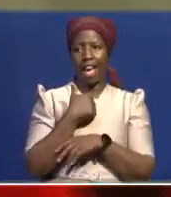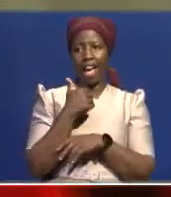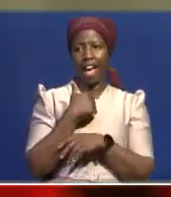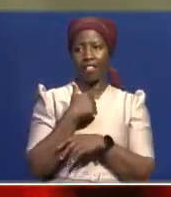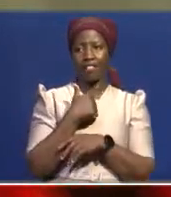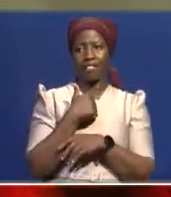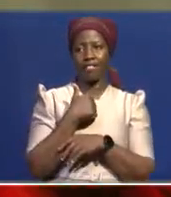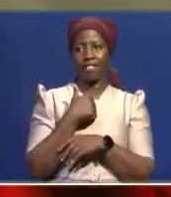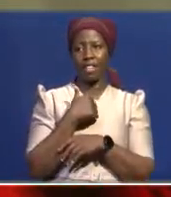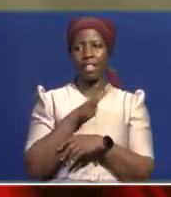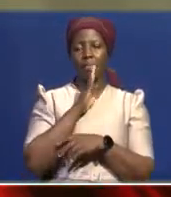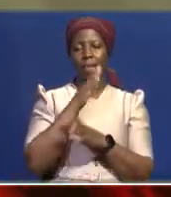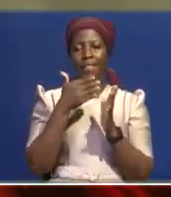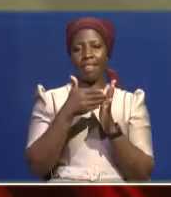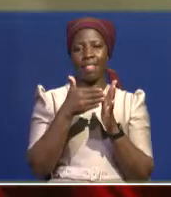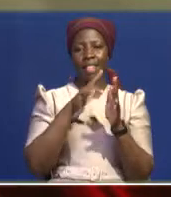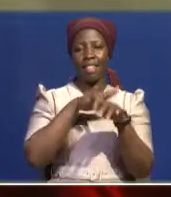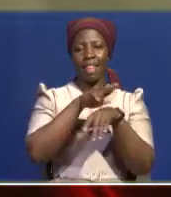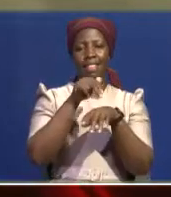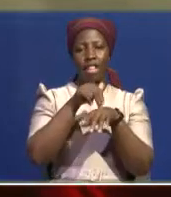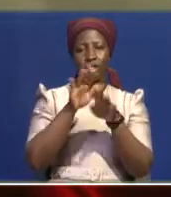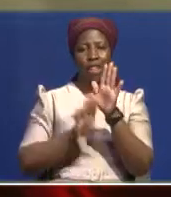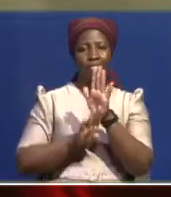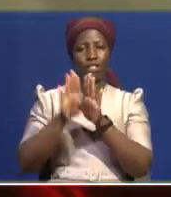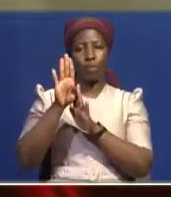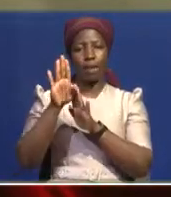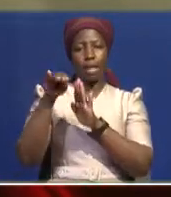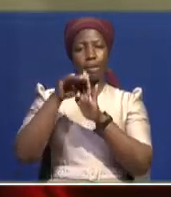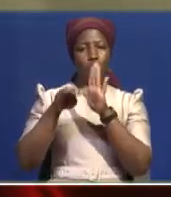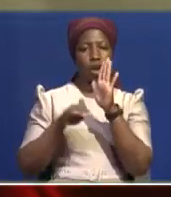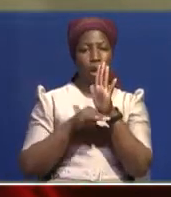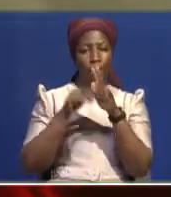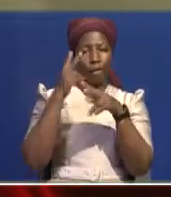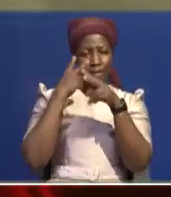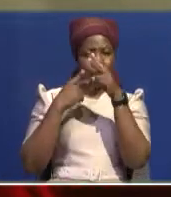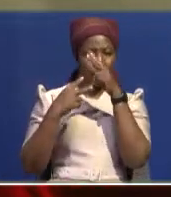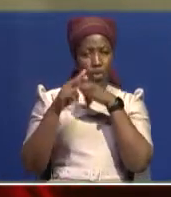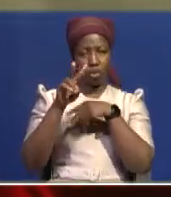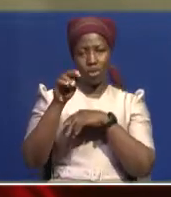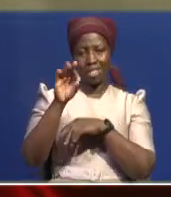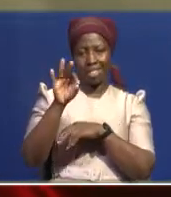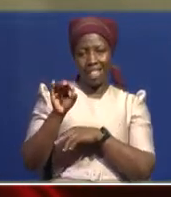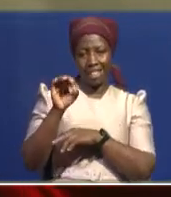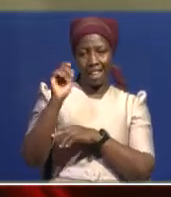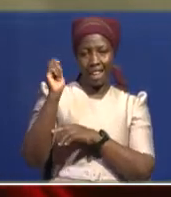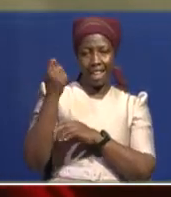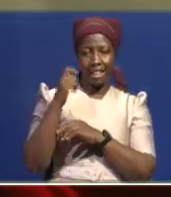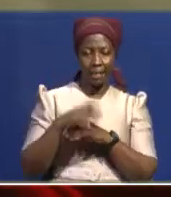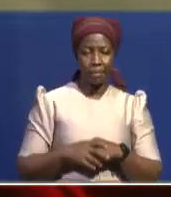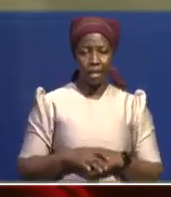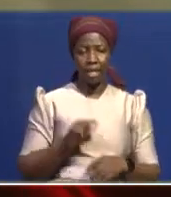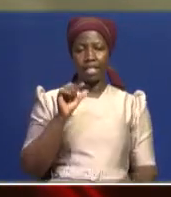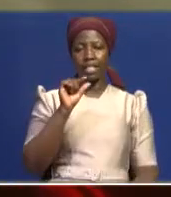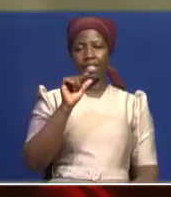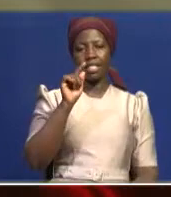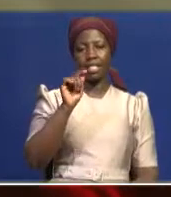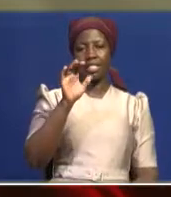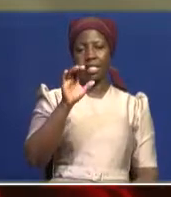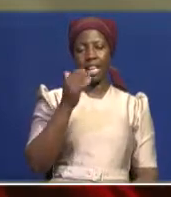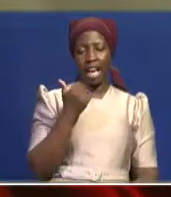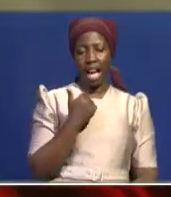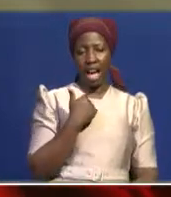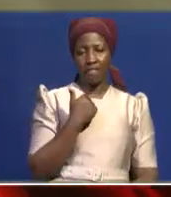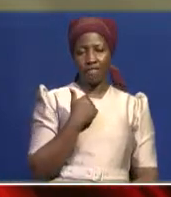defined even in our national development blueprint, the Kenya Vision 2030. The GTC has